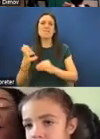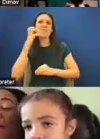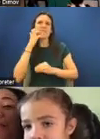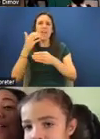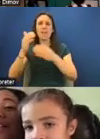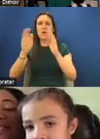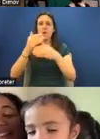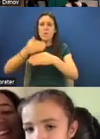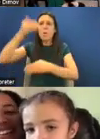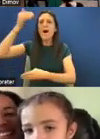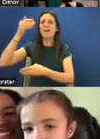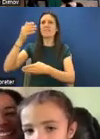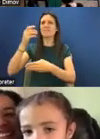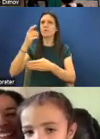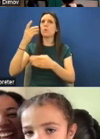area. Probably.